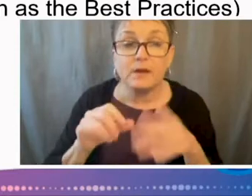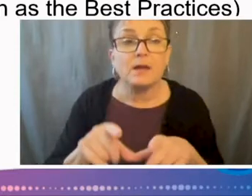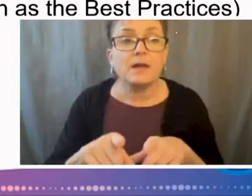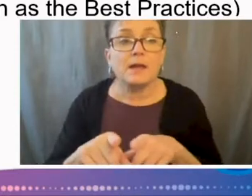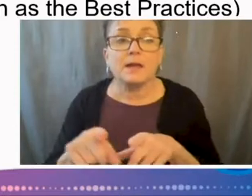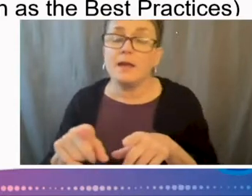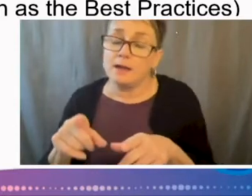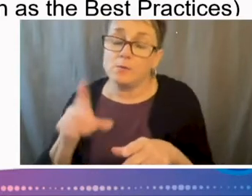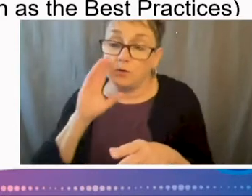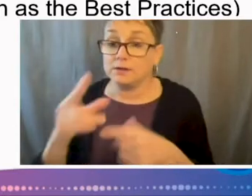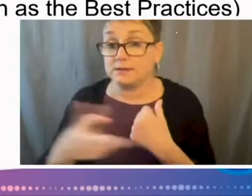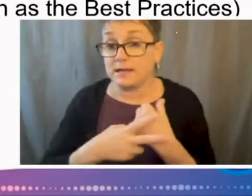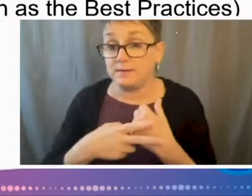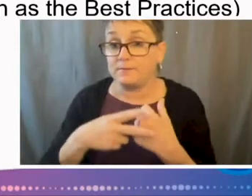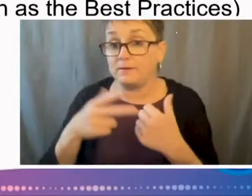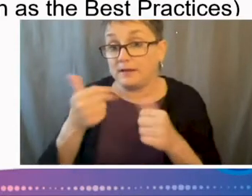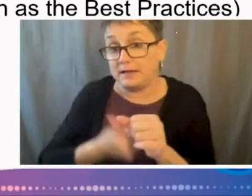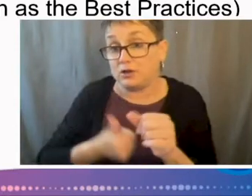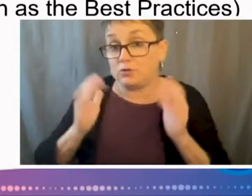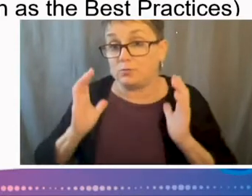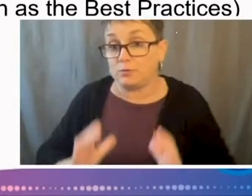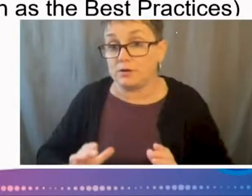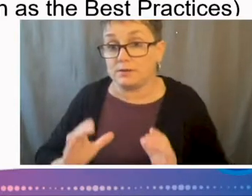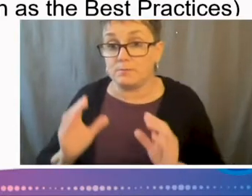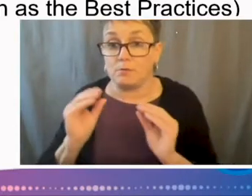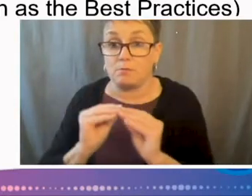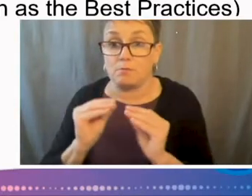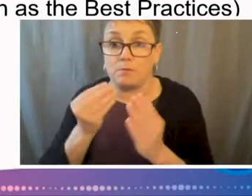for the customer. The National